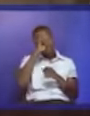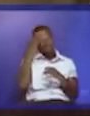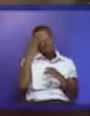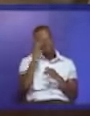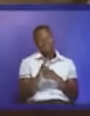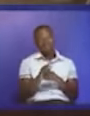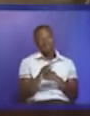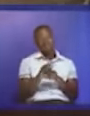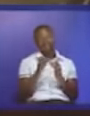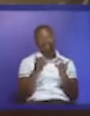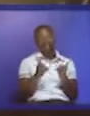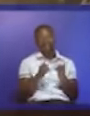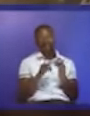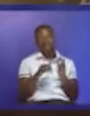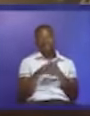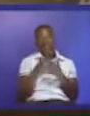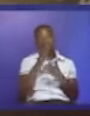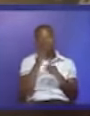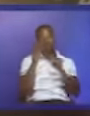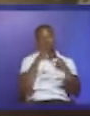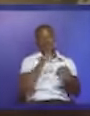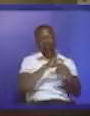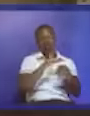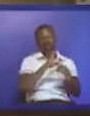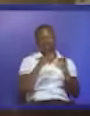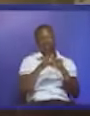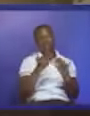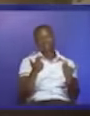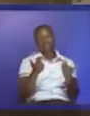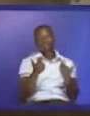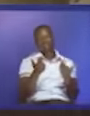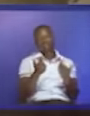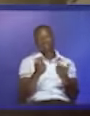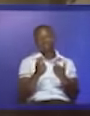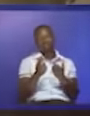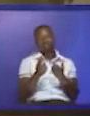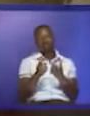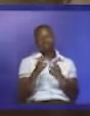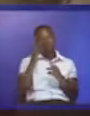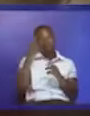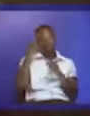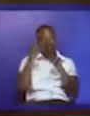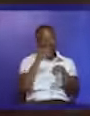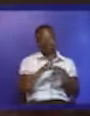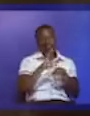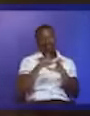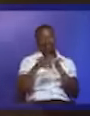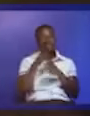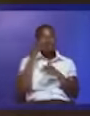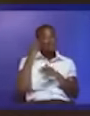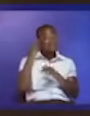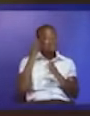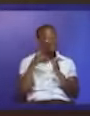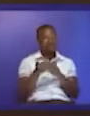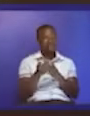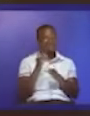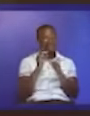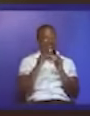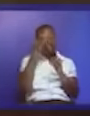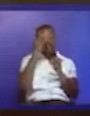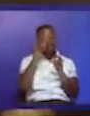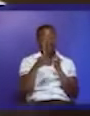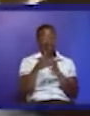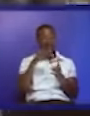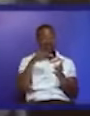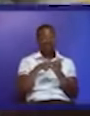is the excellency of your coming to church? What then is the excellency of your being mentored if you do not know how to